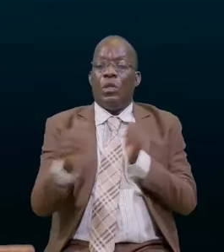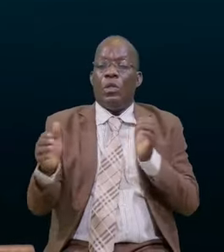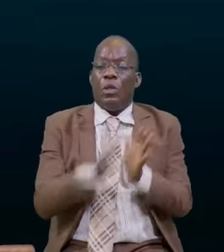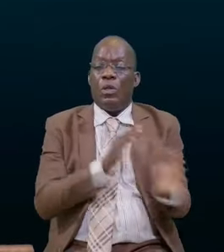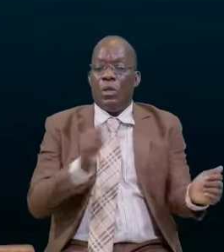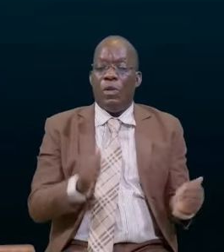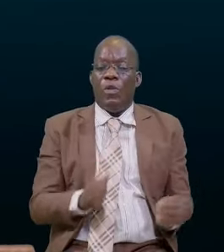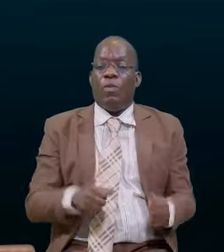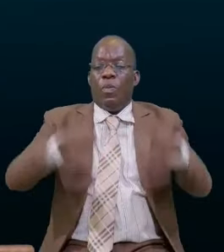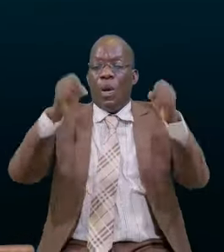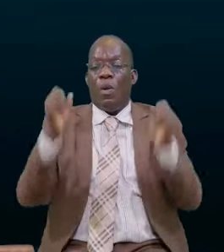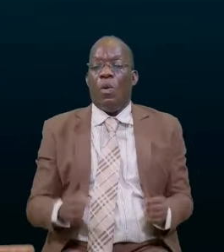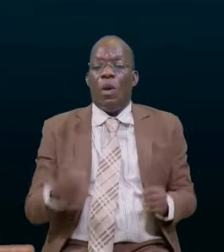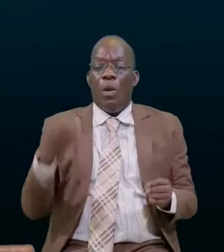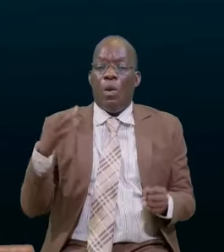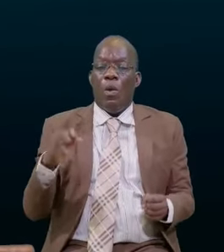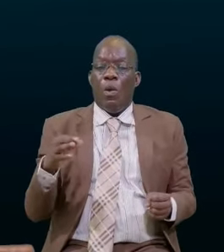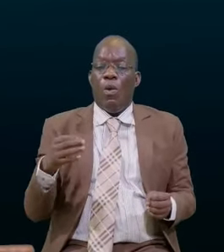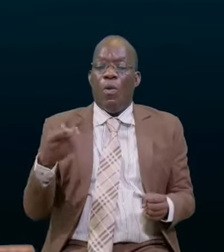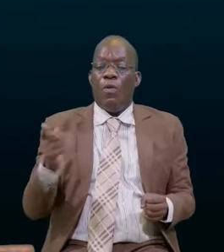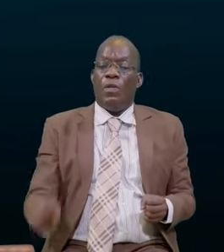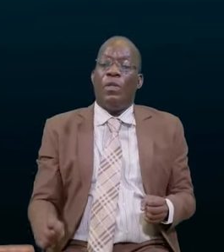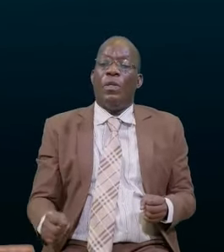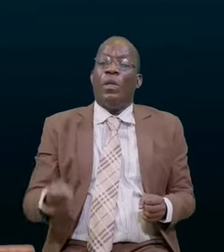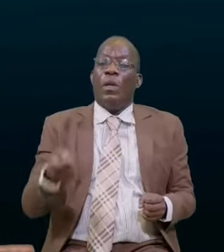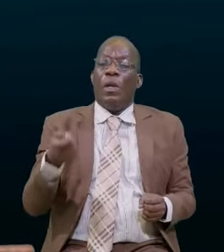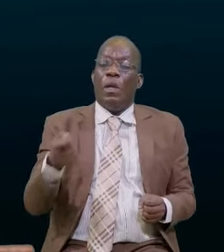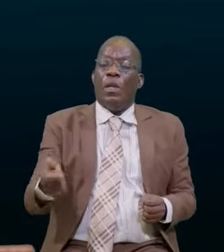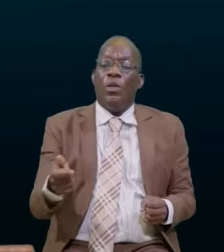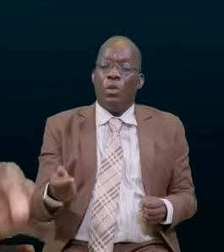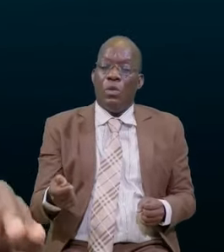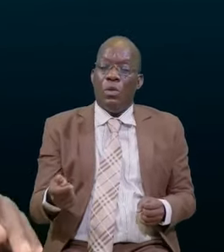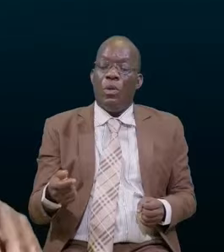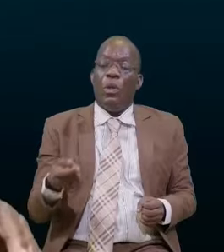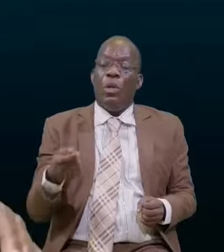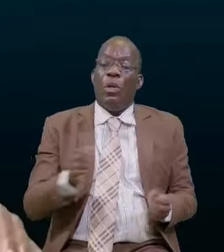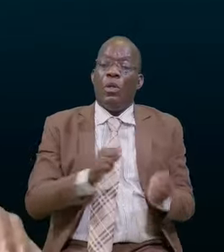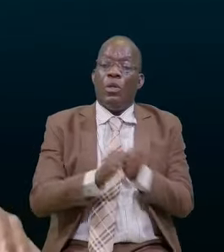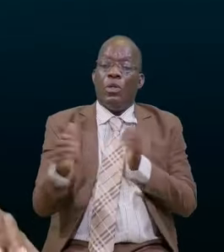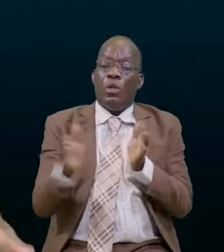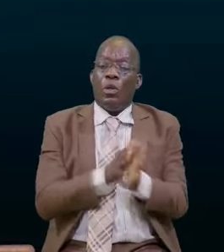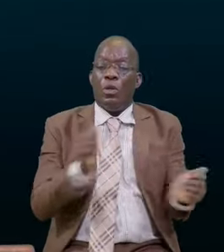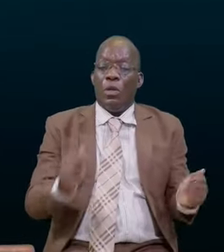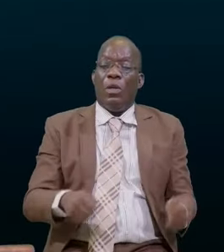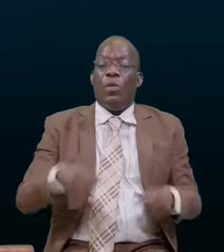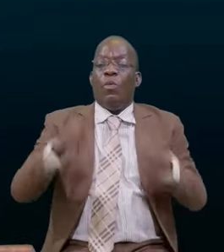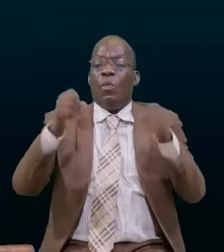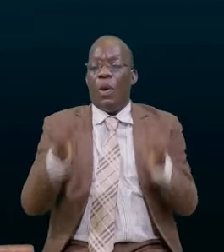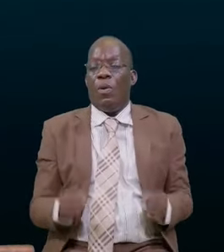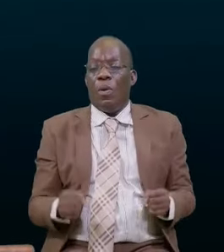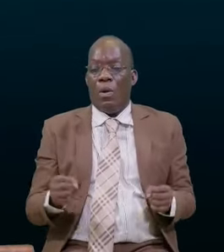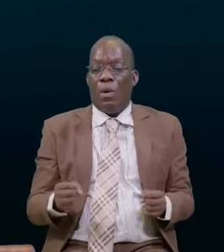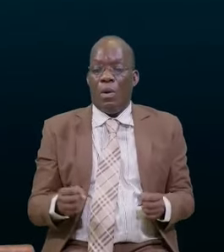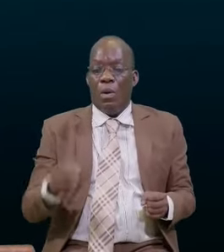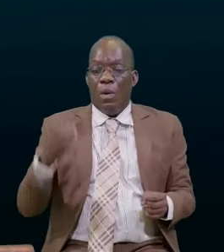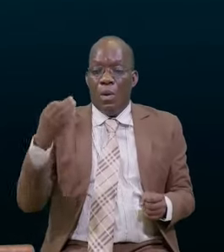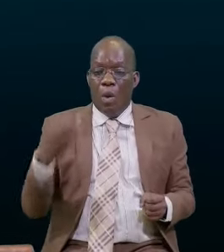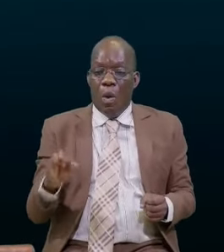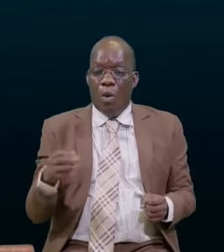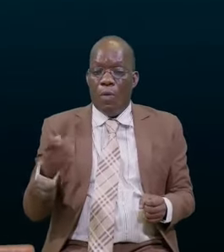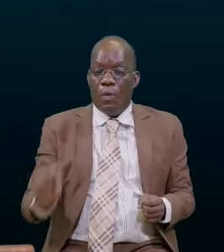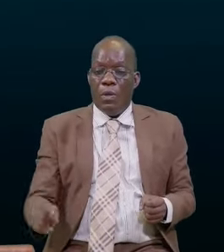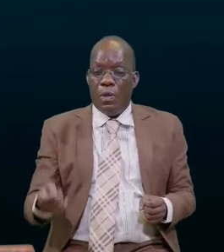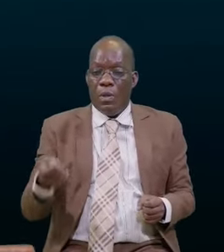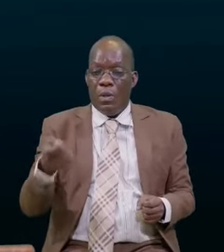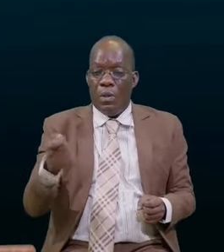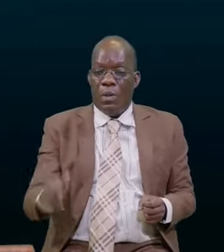of the little evil family devastating or destructive potentials of the little evil